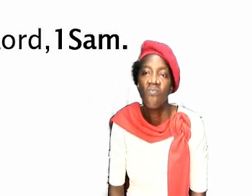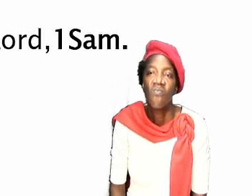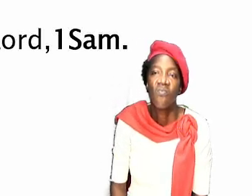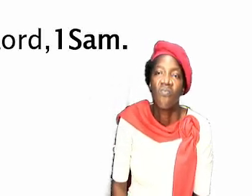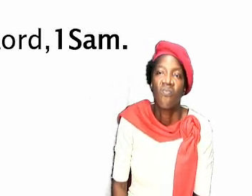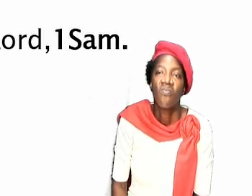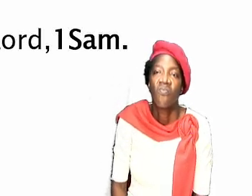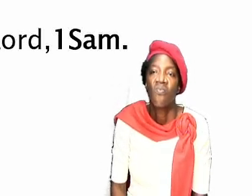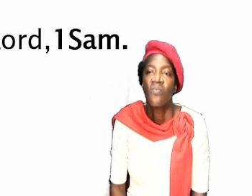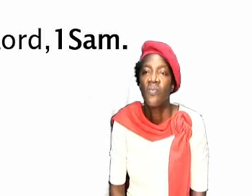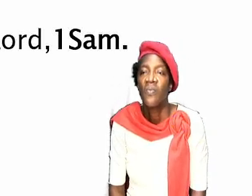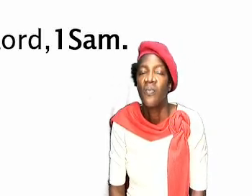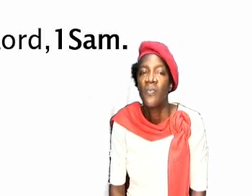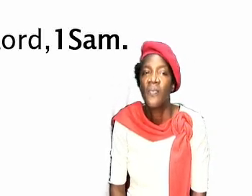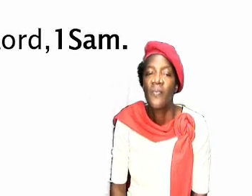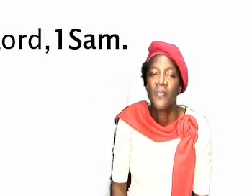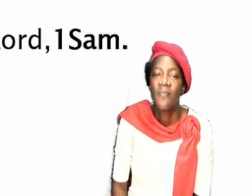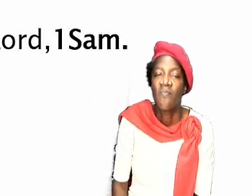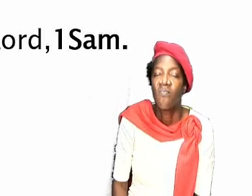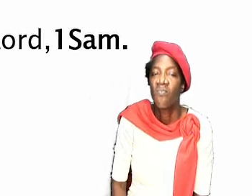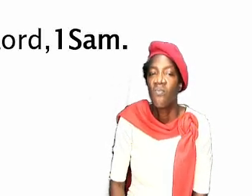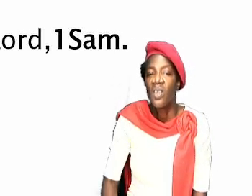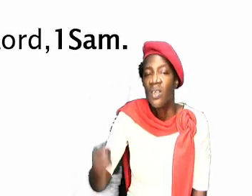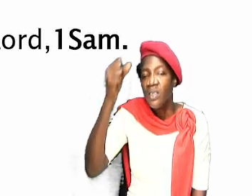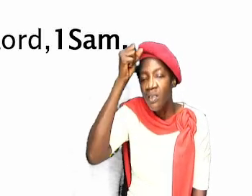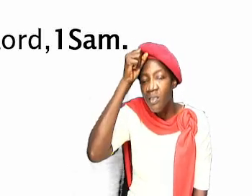Saul's servant said that he's a man of war.